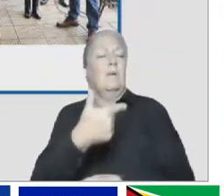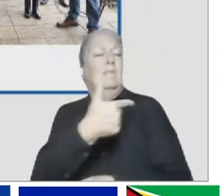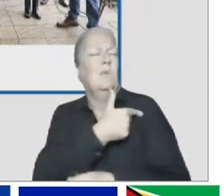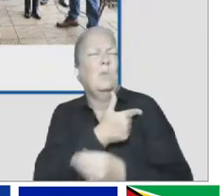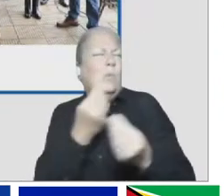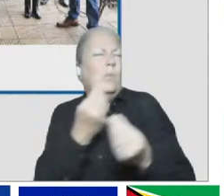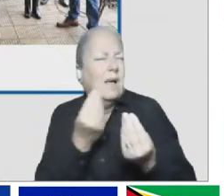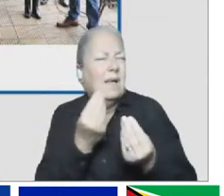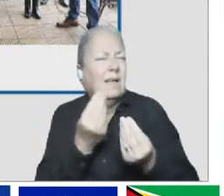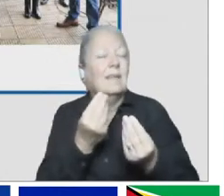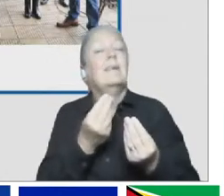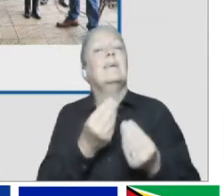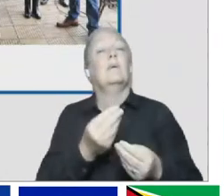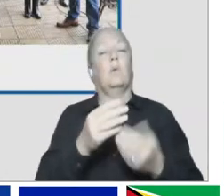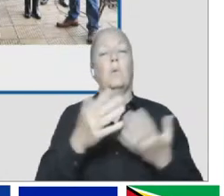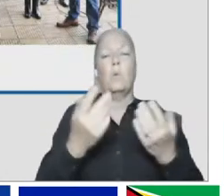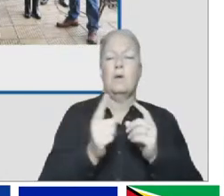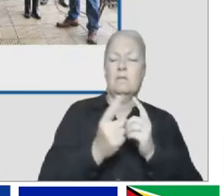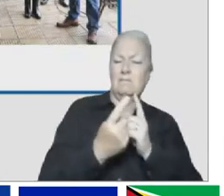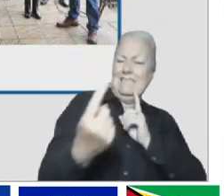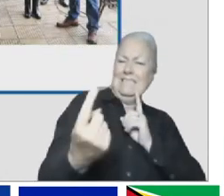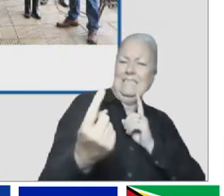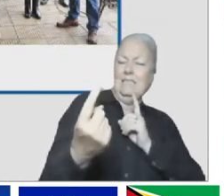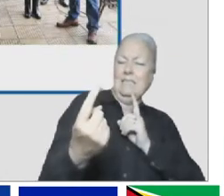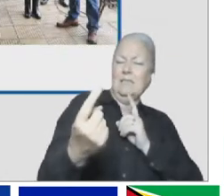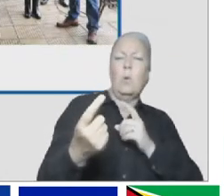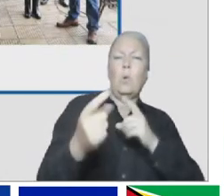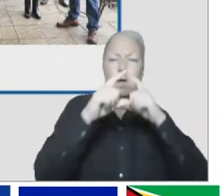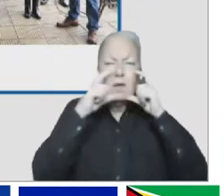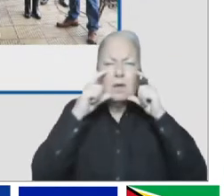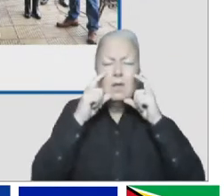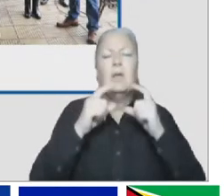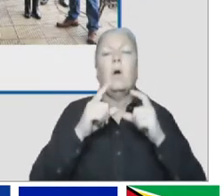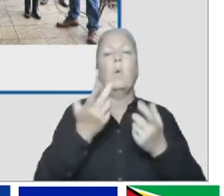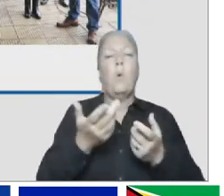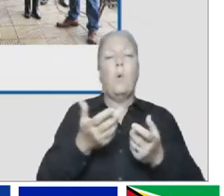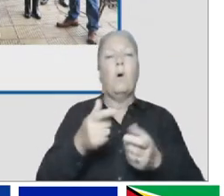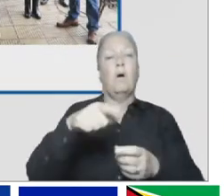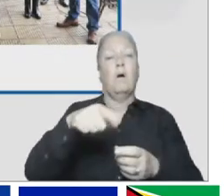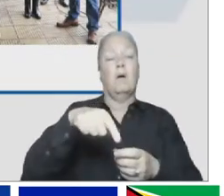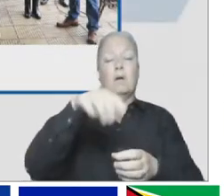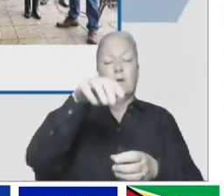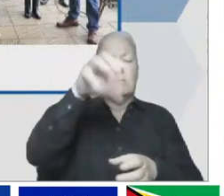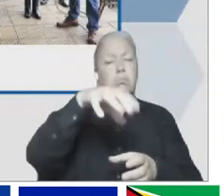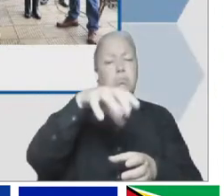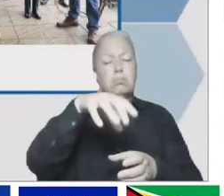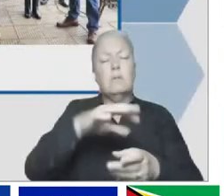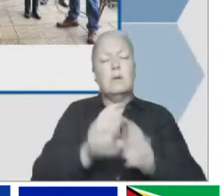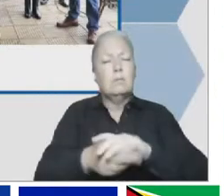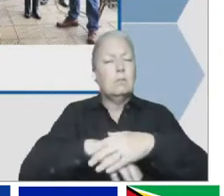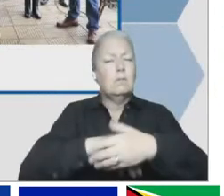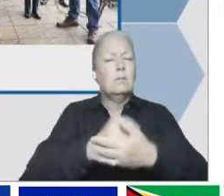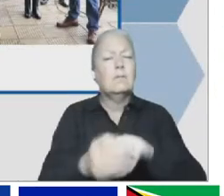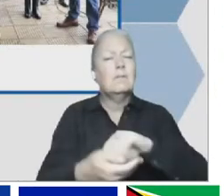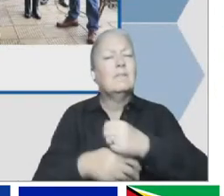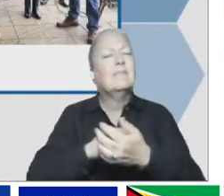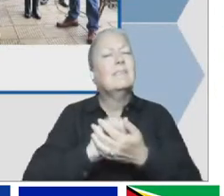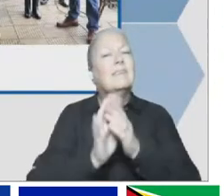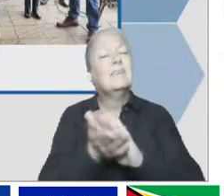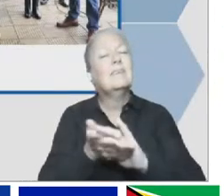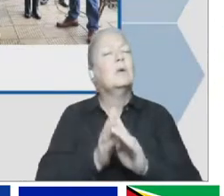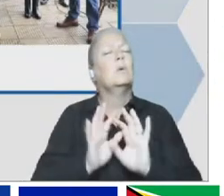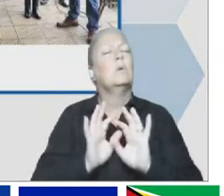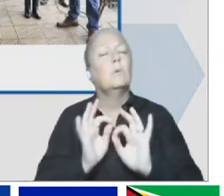distance, wearing a mask, washing hands, etc. So there were a lot of health crews